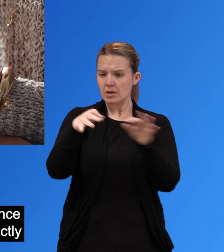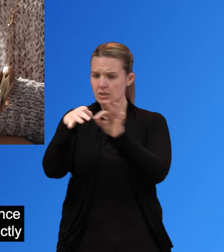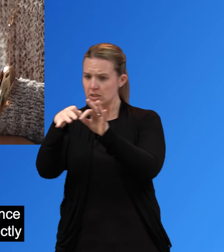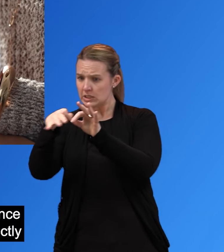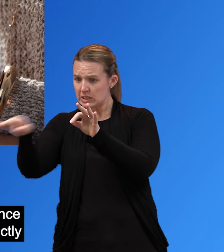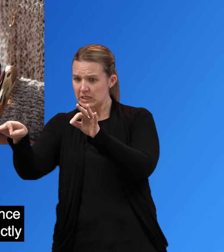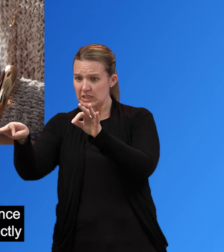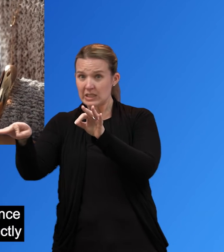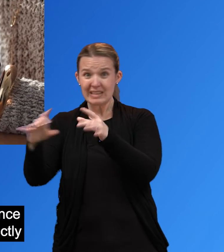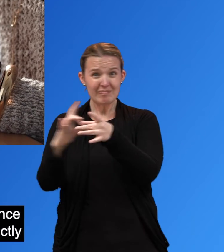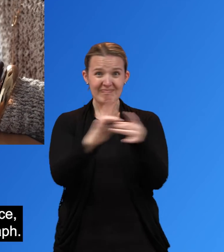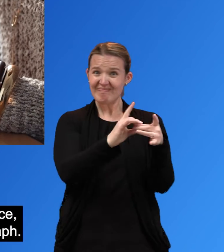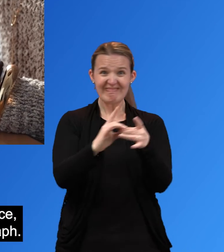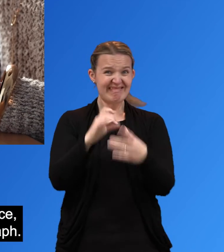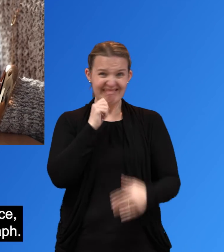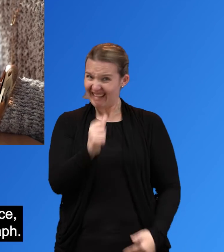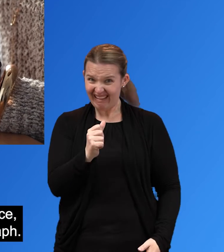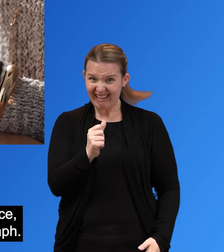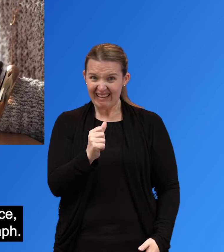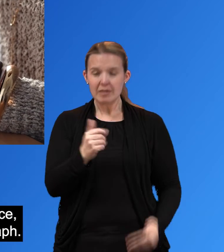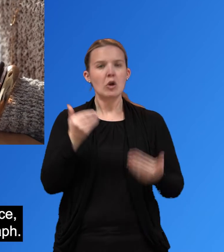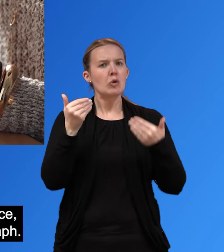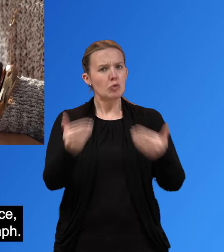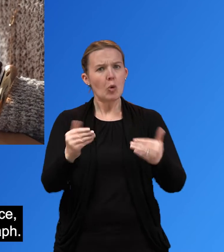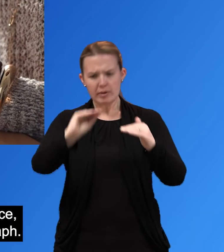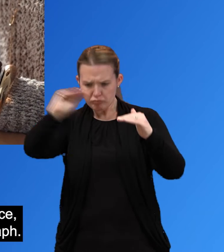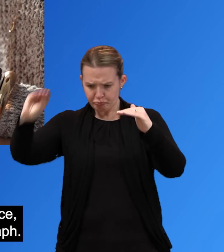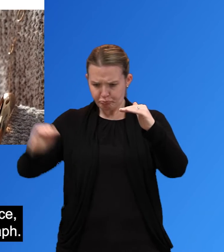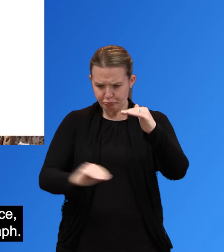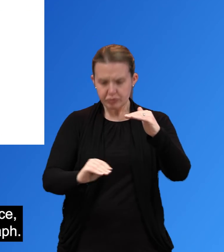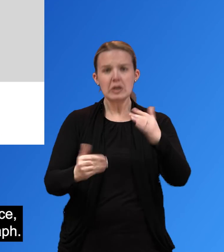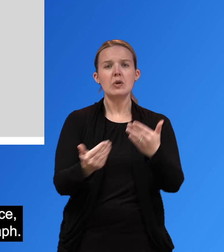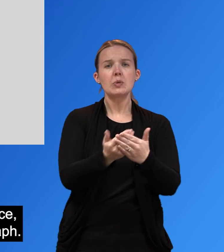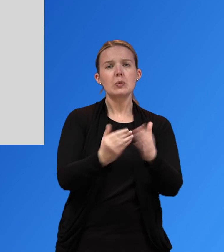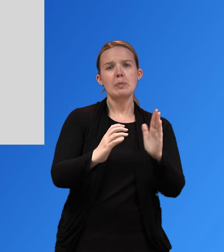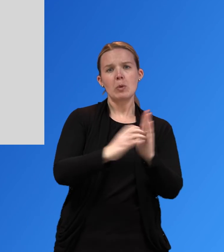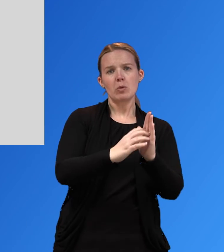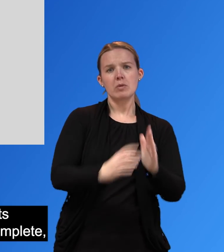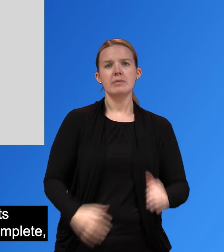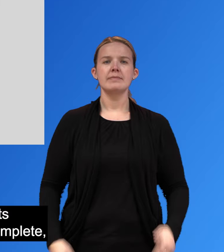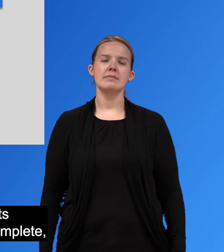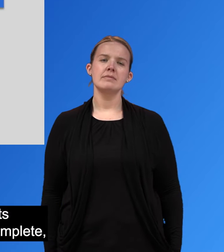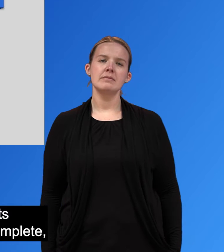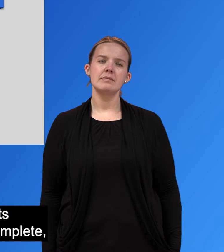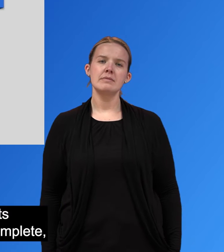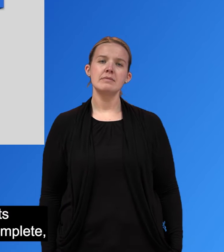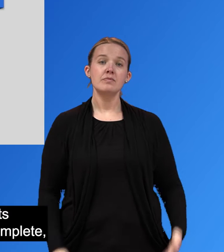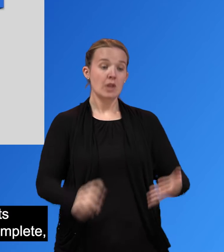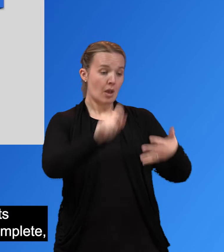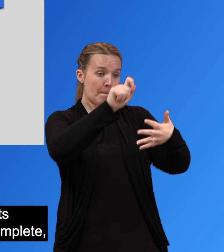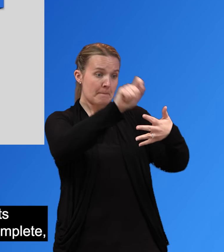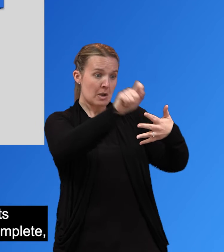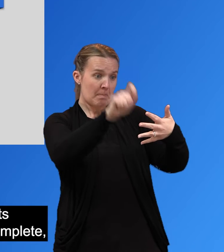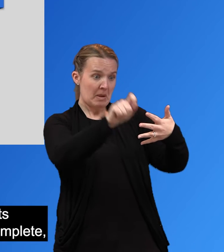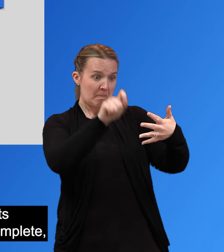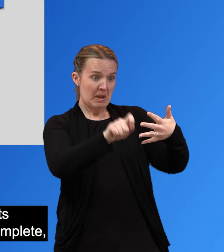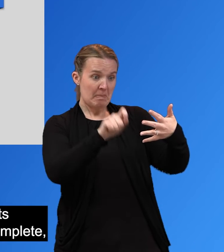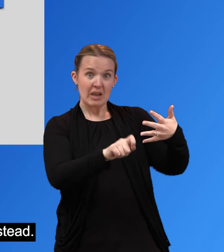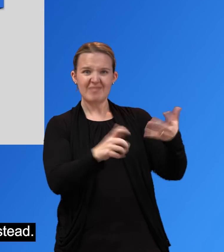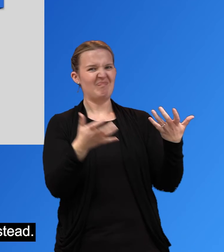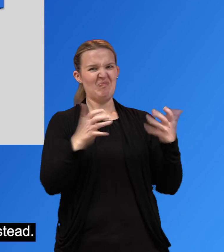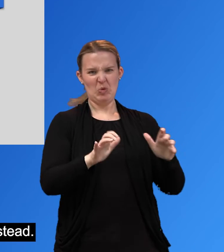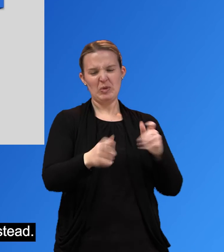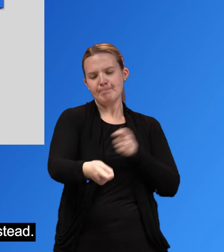When a new sentence does not relate directly to the prior sentence, start a new paragraph. Avoid bulleted lists and write a series of